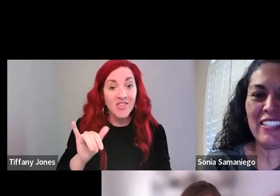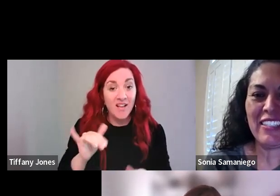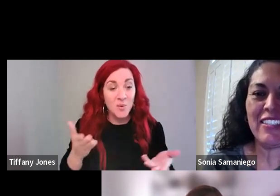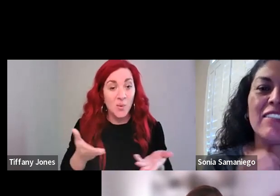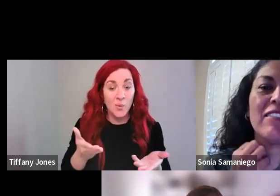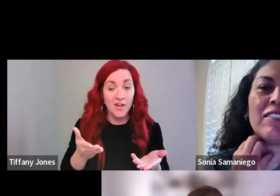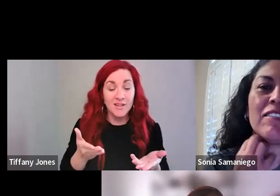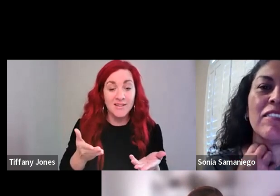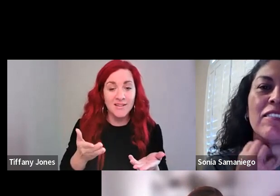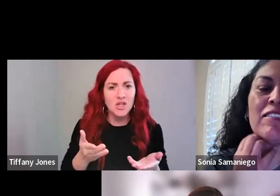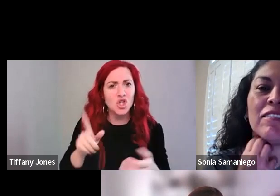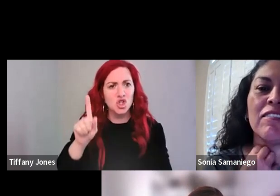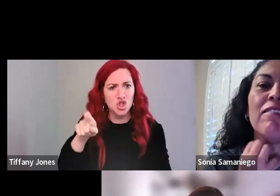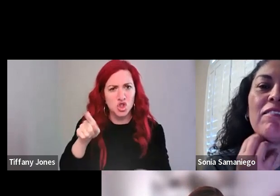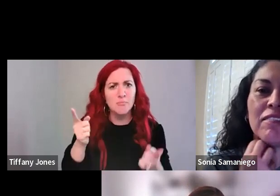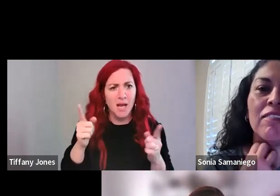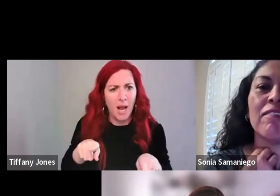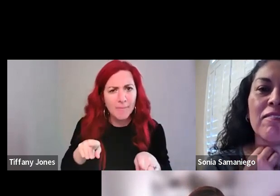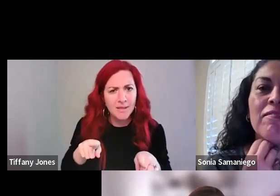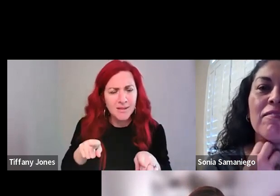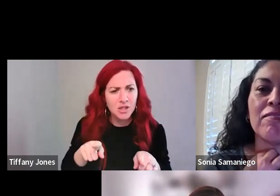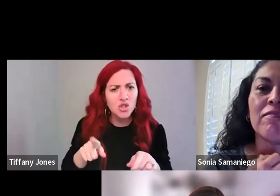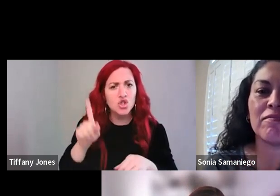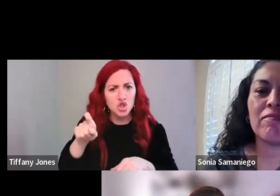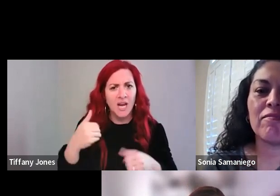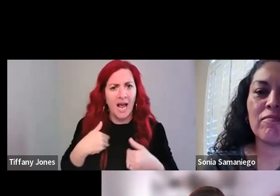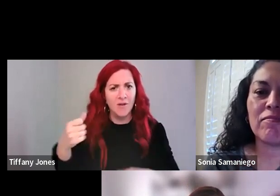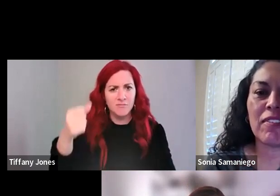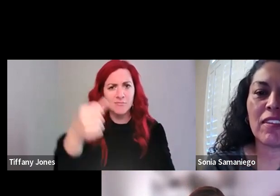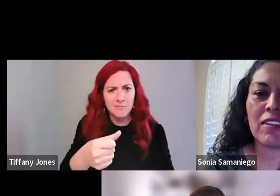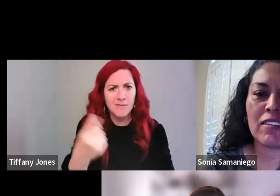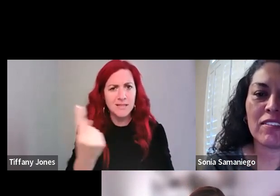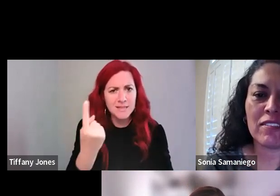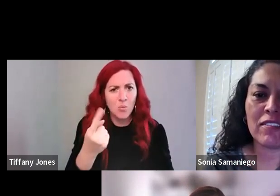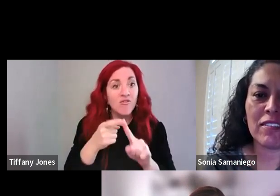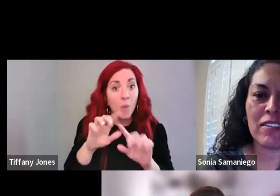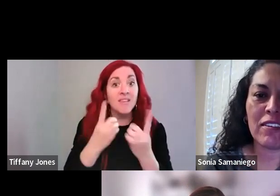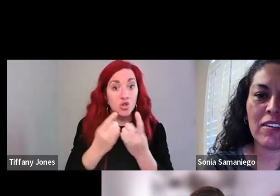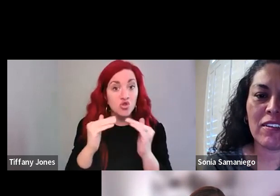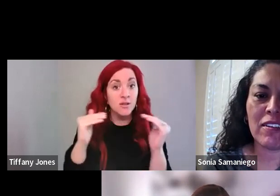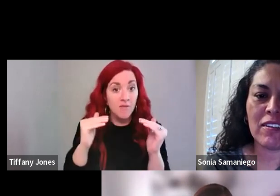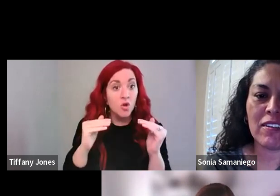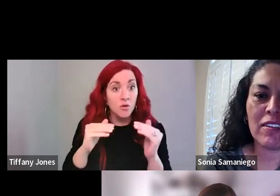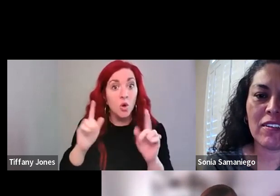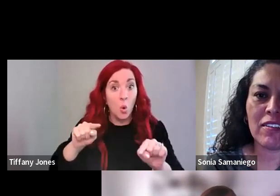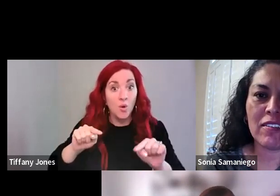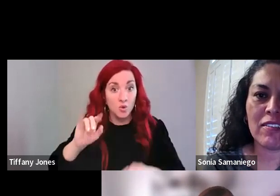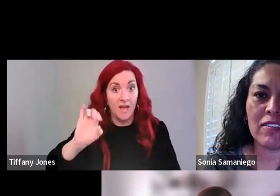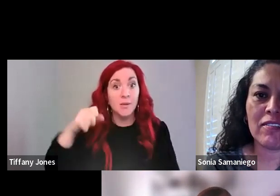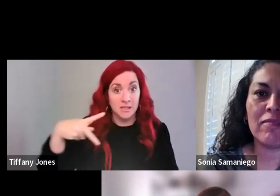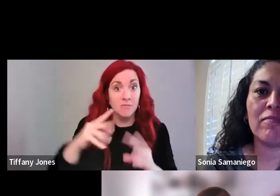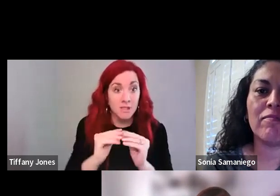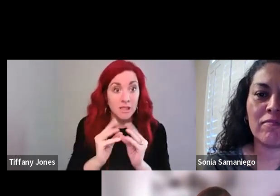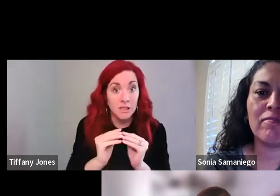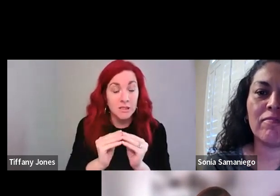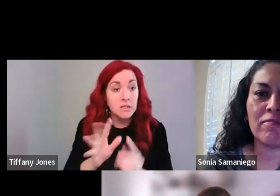what should be happening. You know, there should be somebody from probably the district at those IEP meetings,